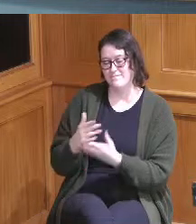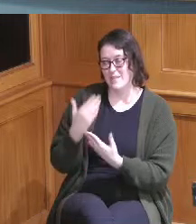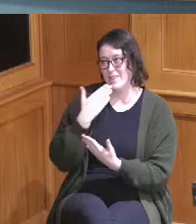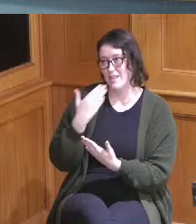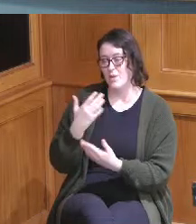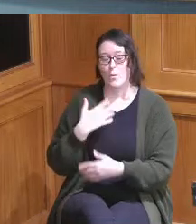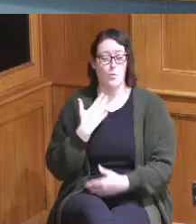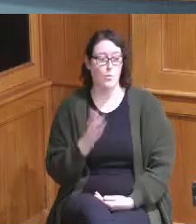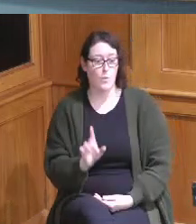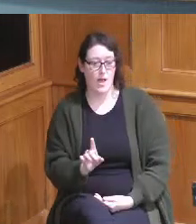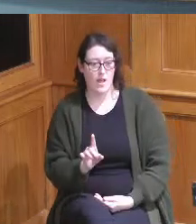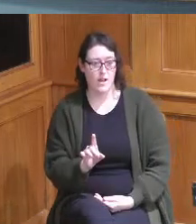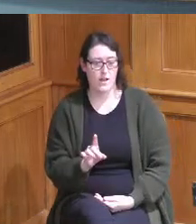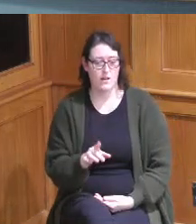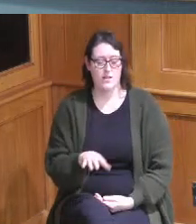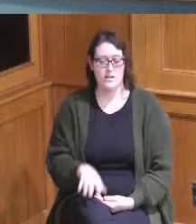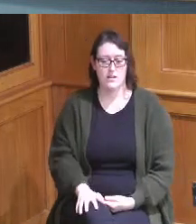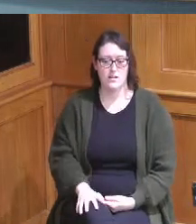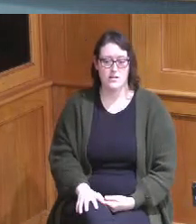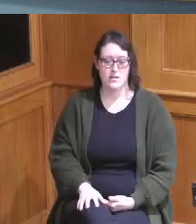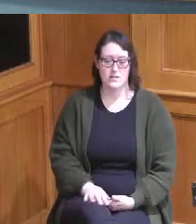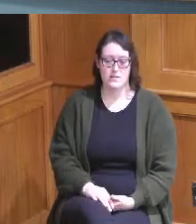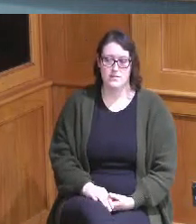Thank you Well, very much for your call.